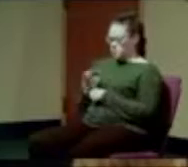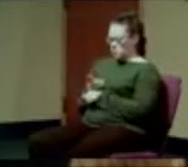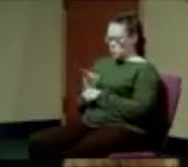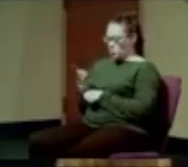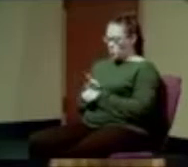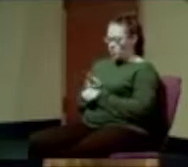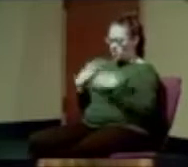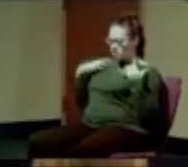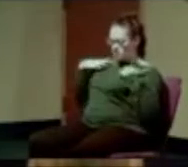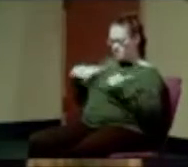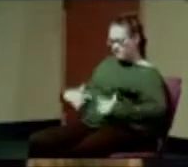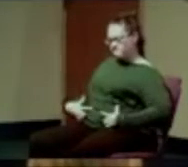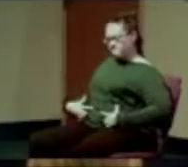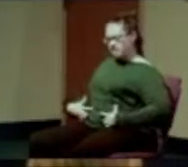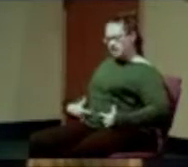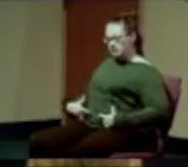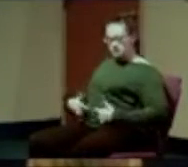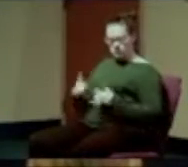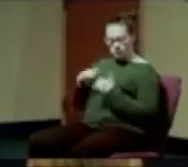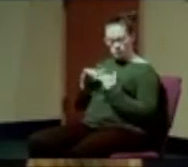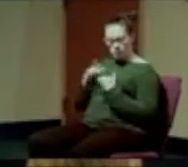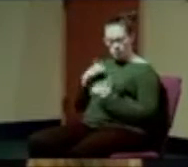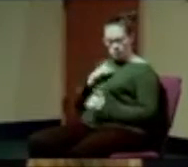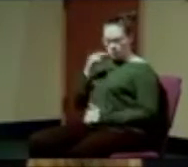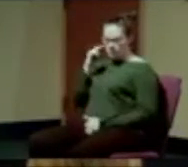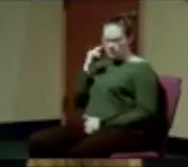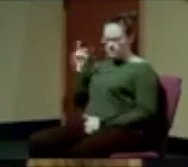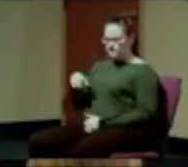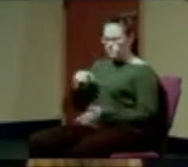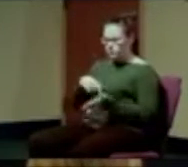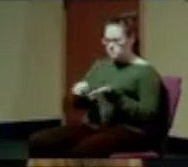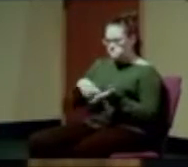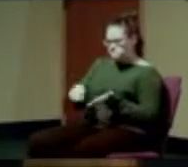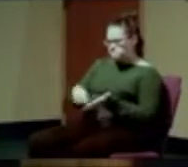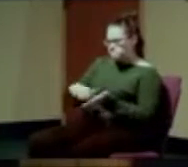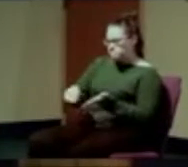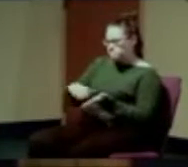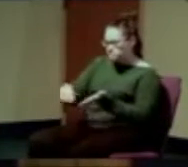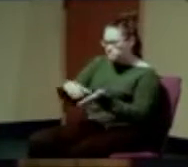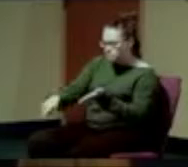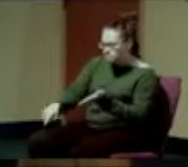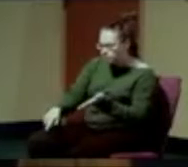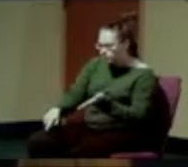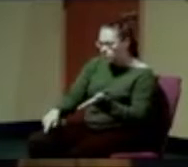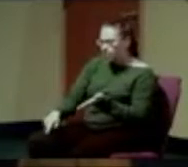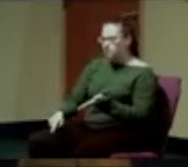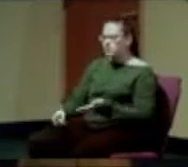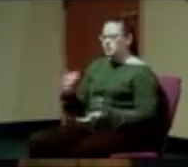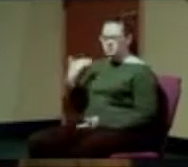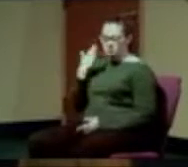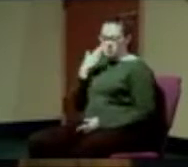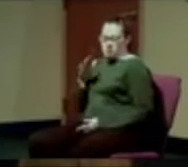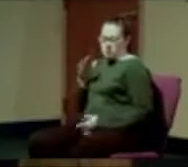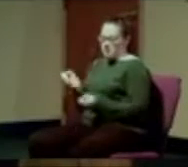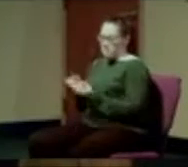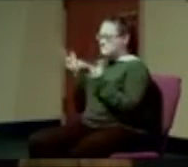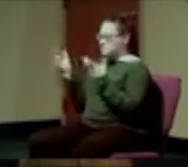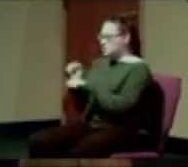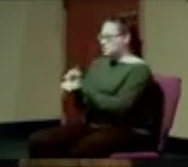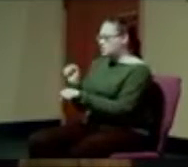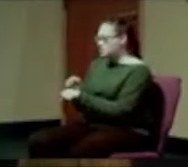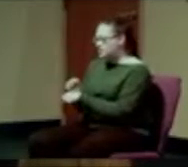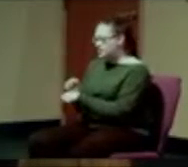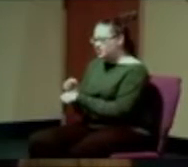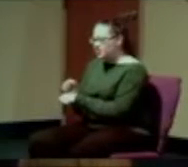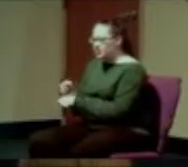to figure out the debt that we have to pay while we wear that. And the problem with our approach is we never know how much work to do. Drunk driving, is that